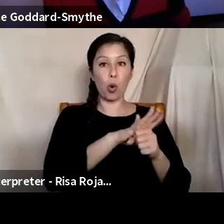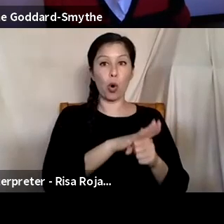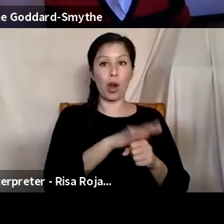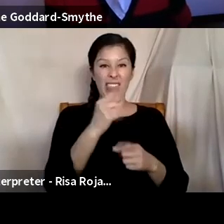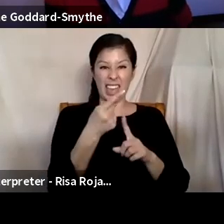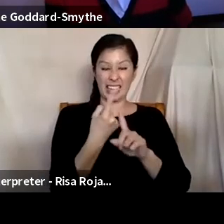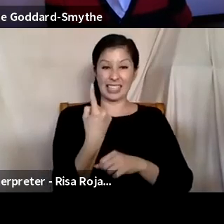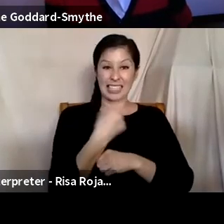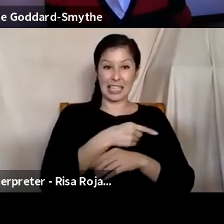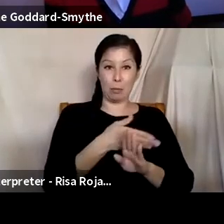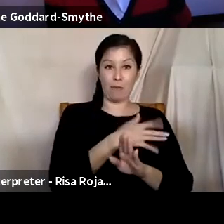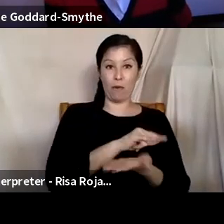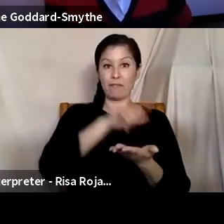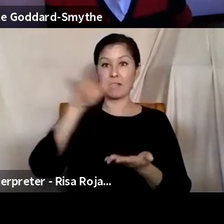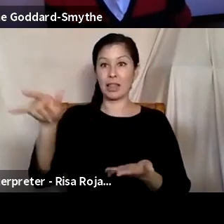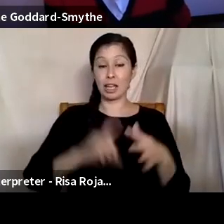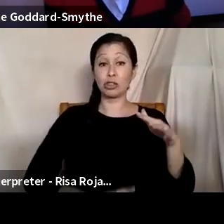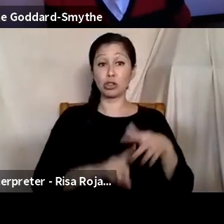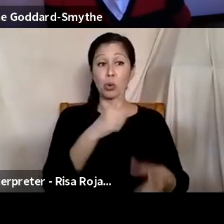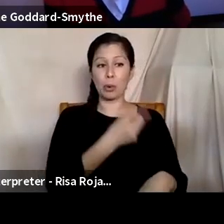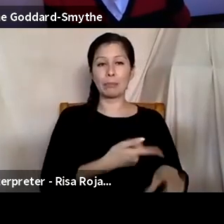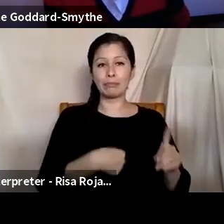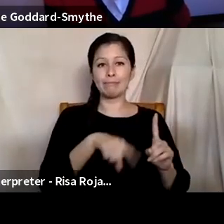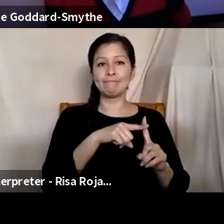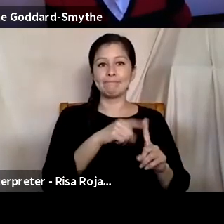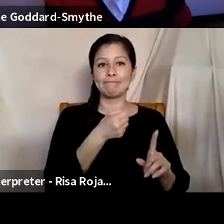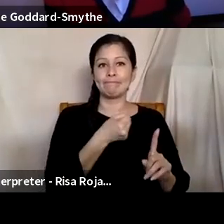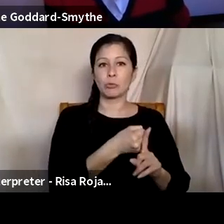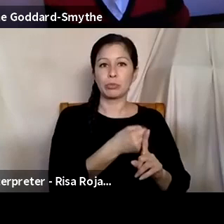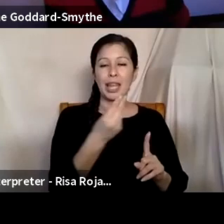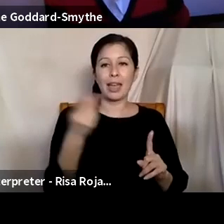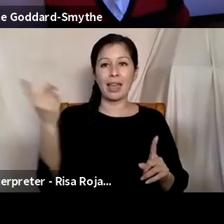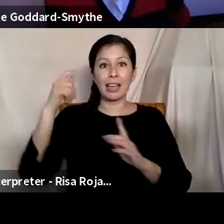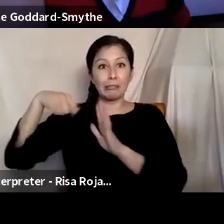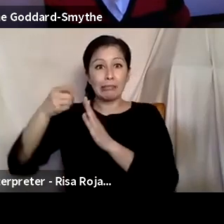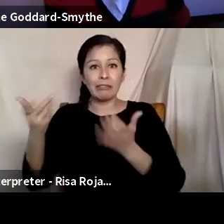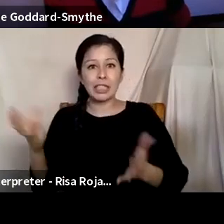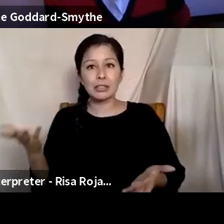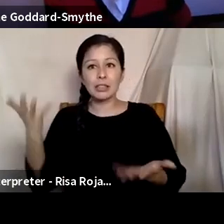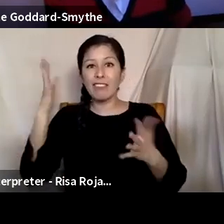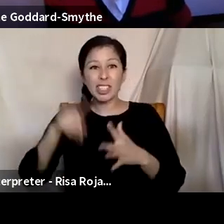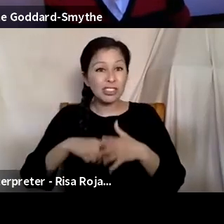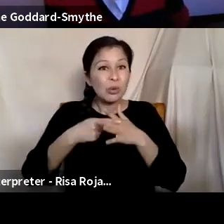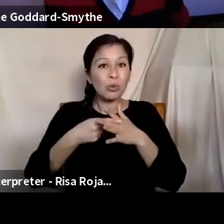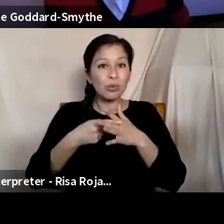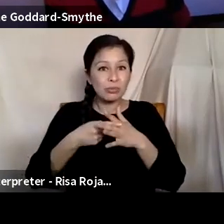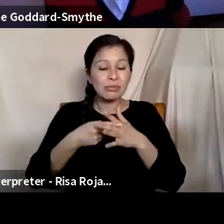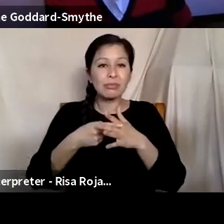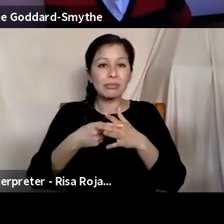day before they were flying showed that he was positive, and they were shooting. Had already started shooting the